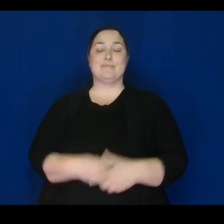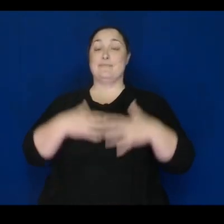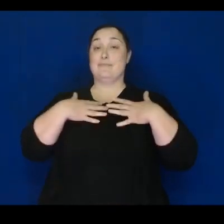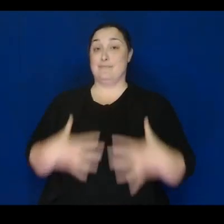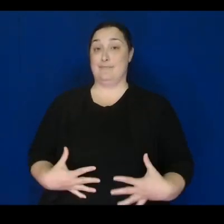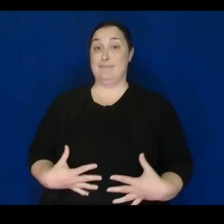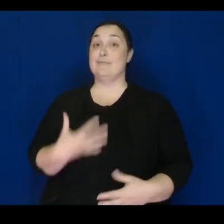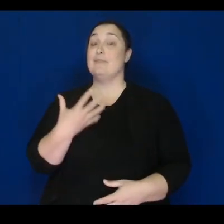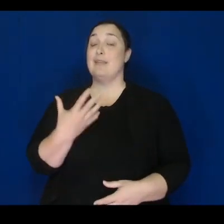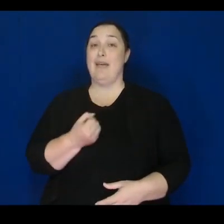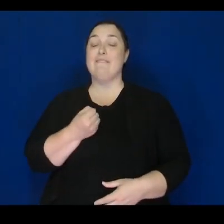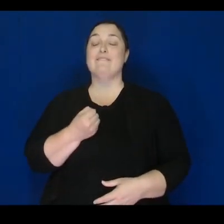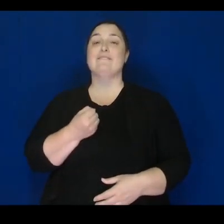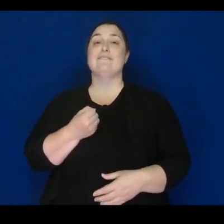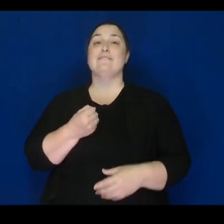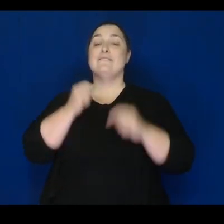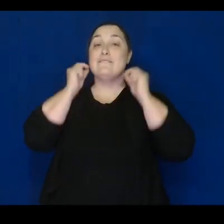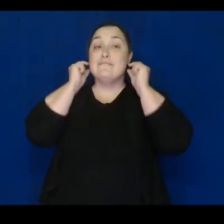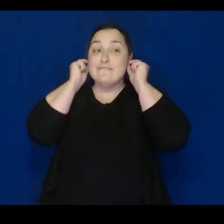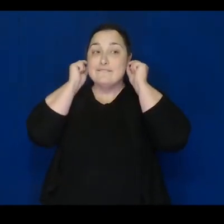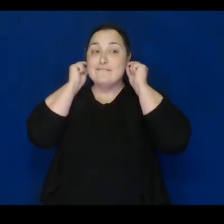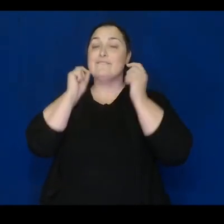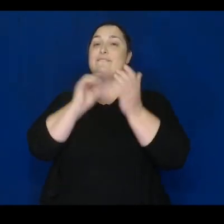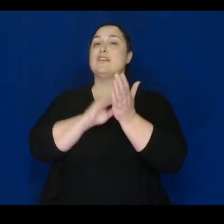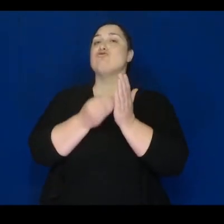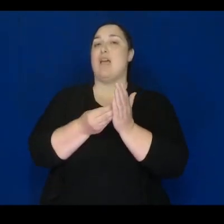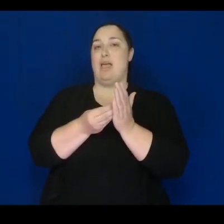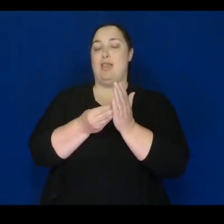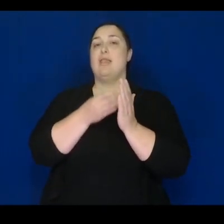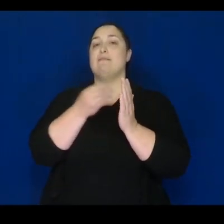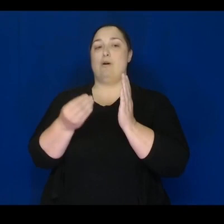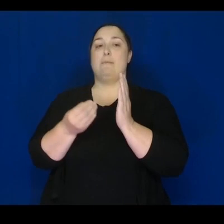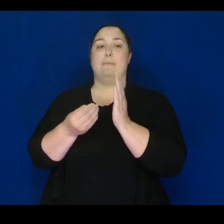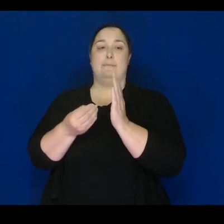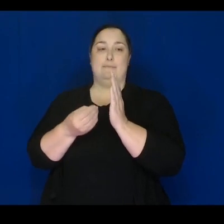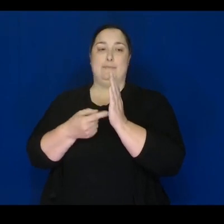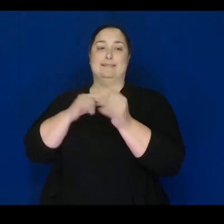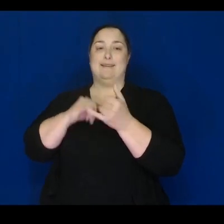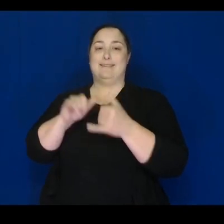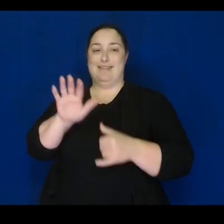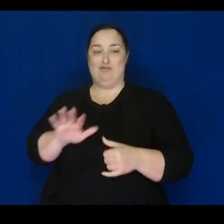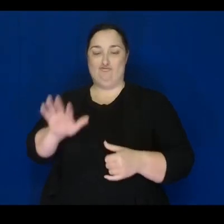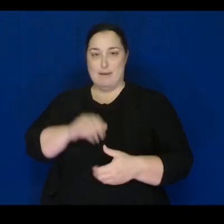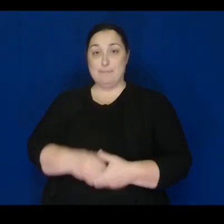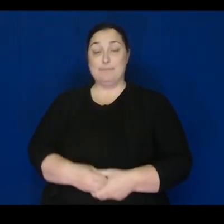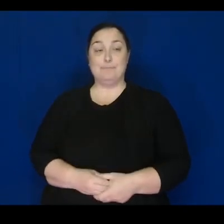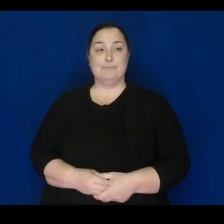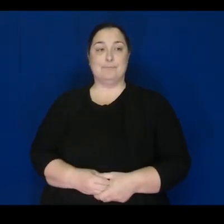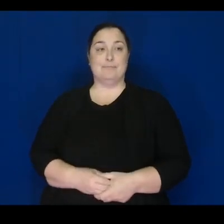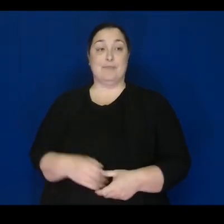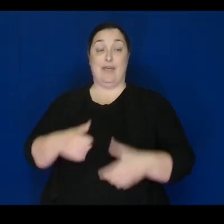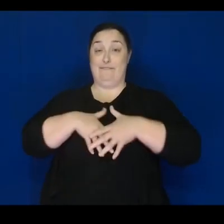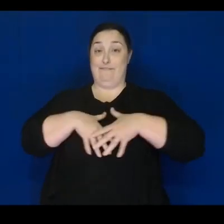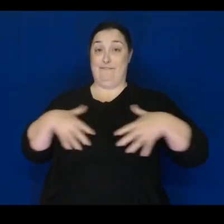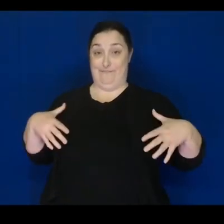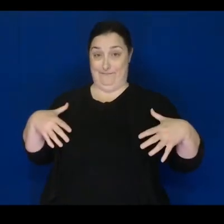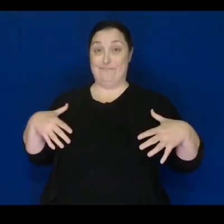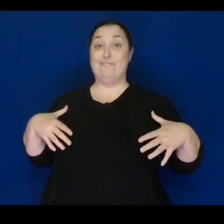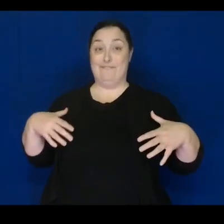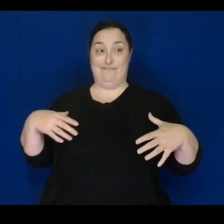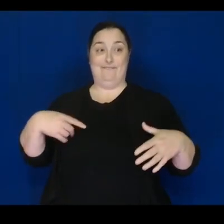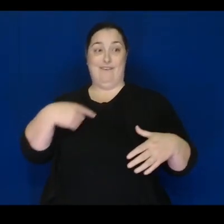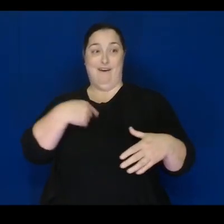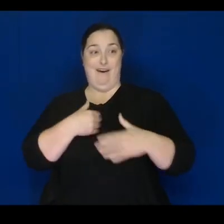beautiful mariner shells from Butcherwitcher in Tasmania. And I also have a black t-shirt on that says, I love Bayanese Nunu,